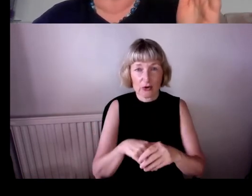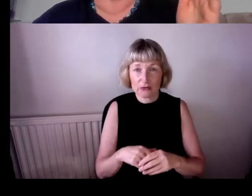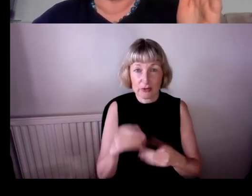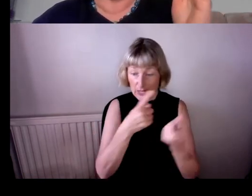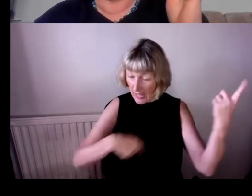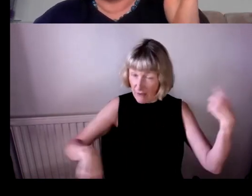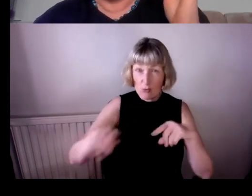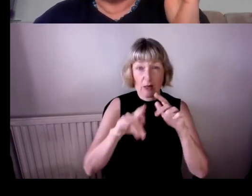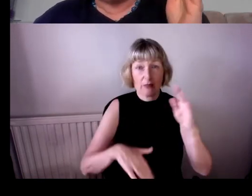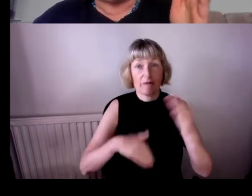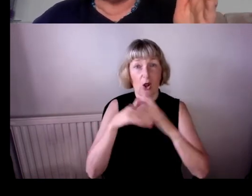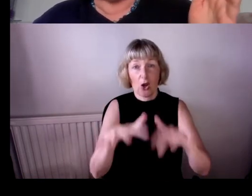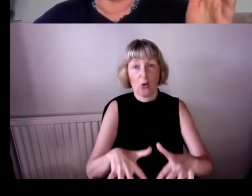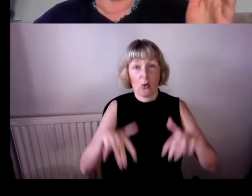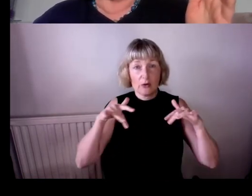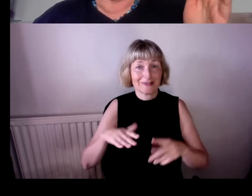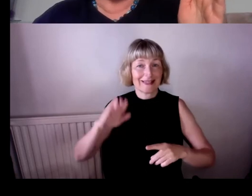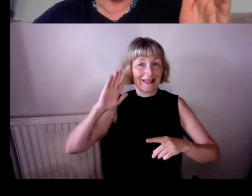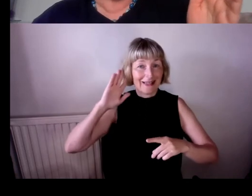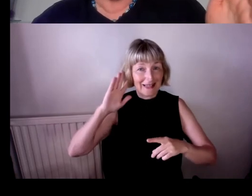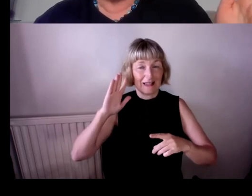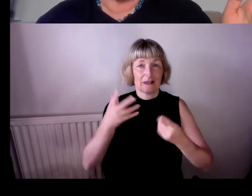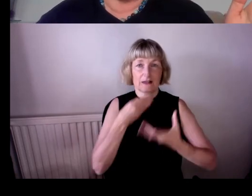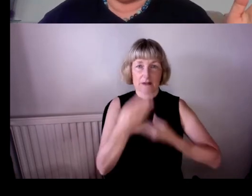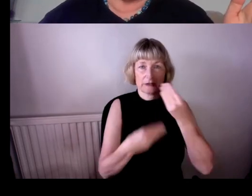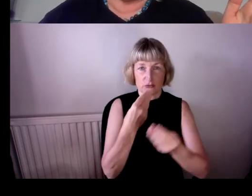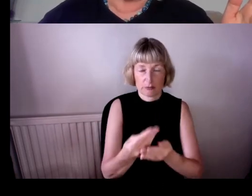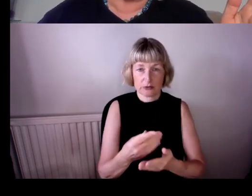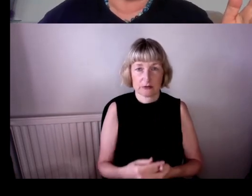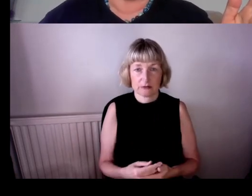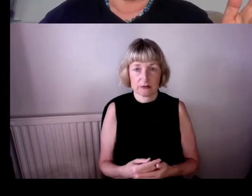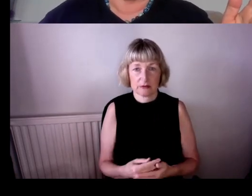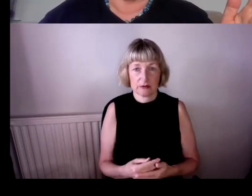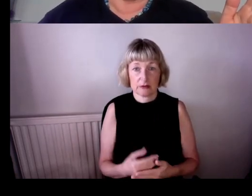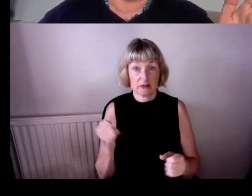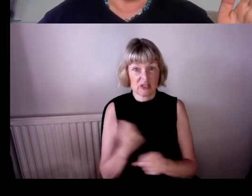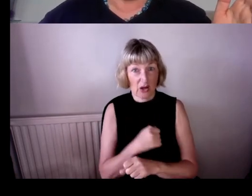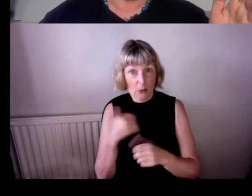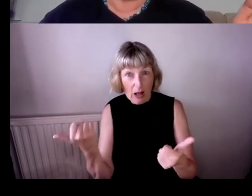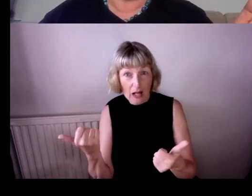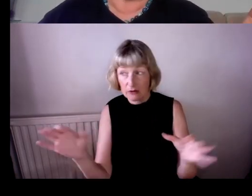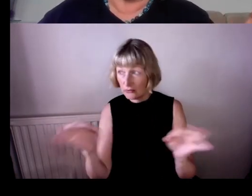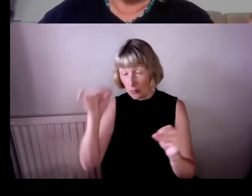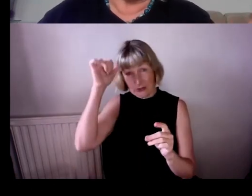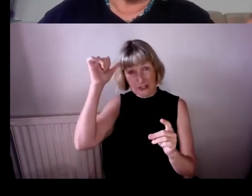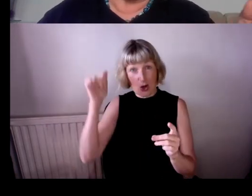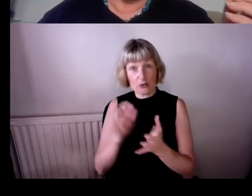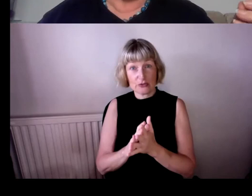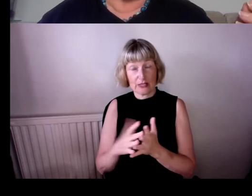the description. And if it's done well, nobody knows that they're hearing a description because it's not